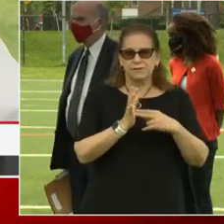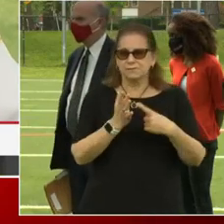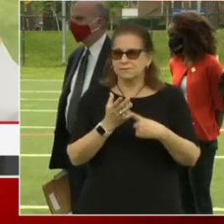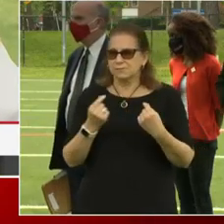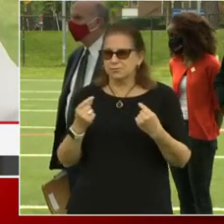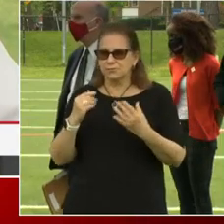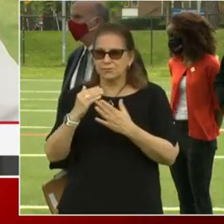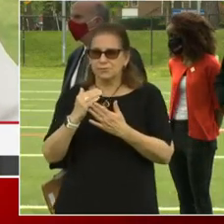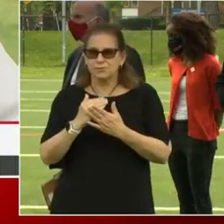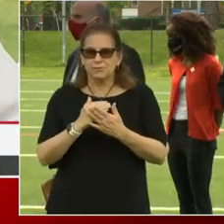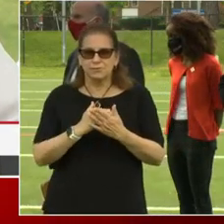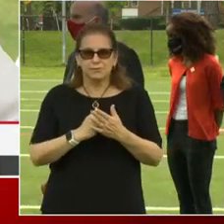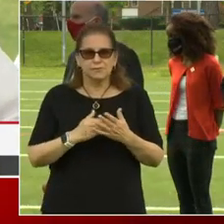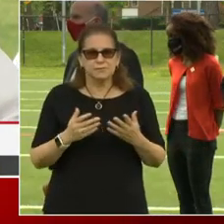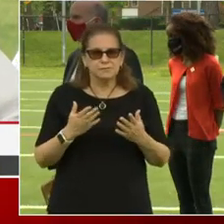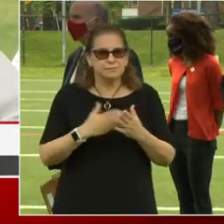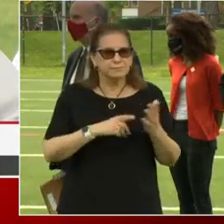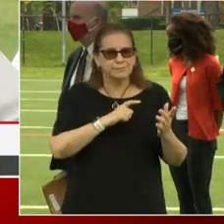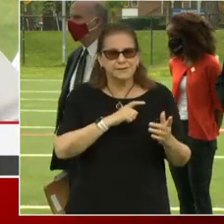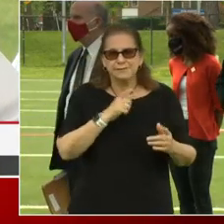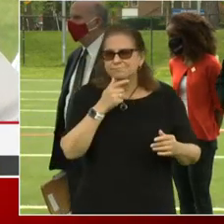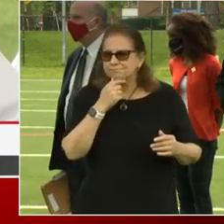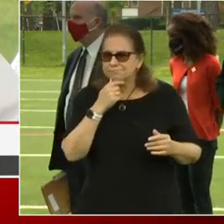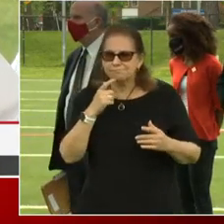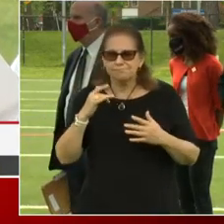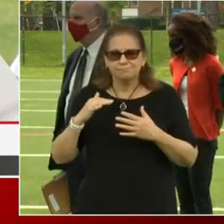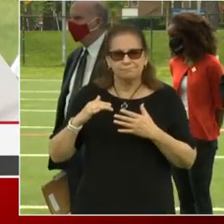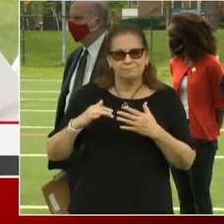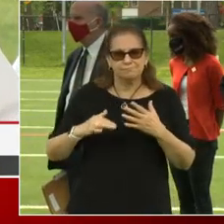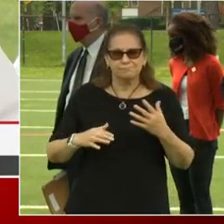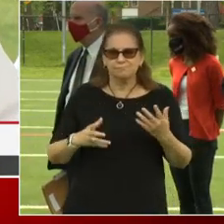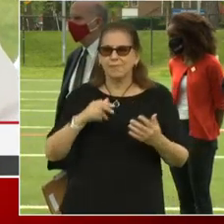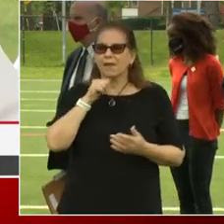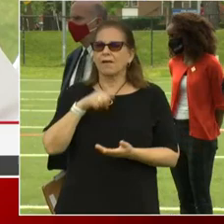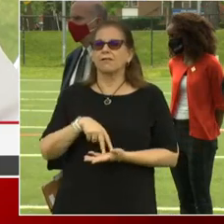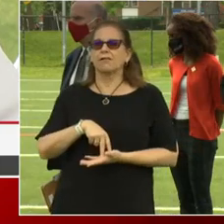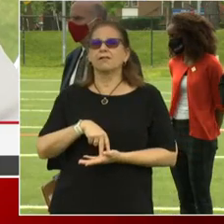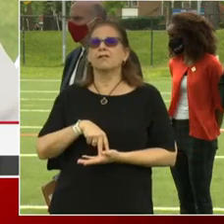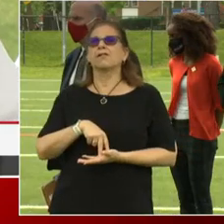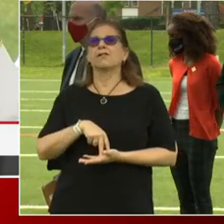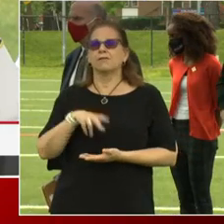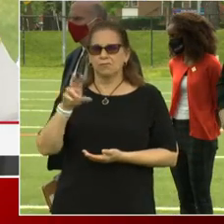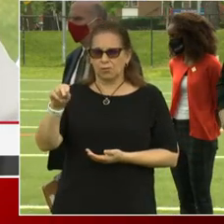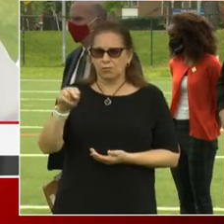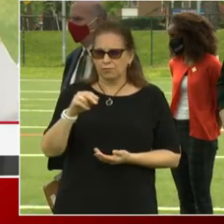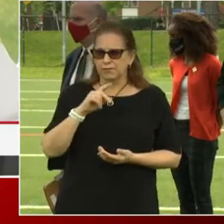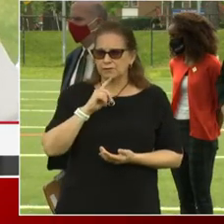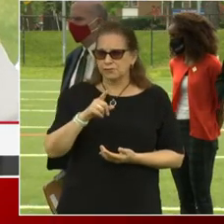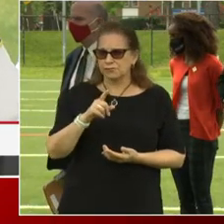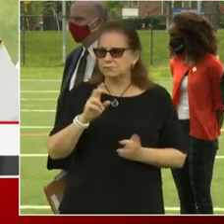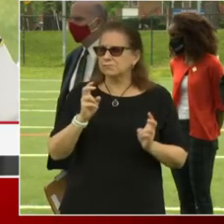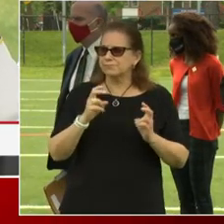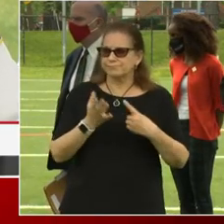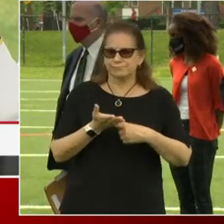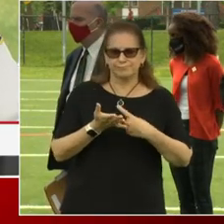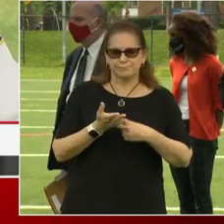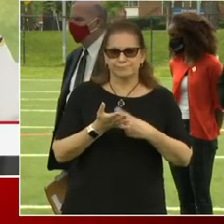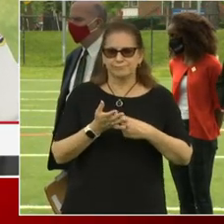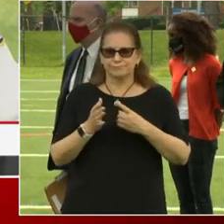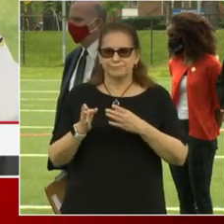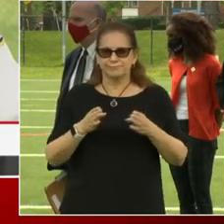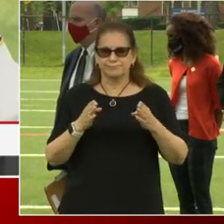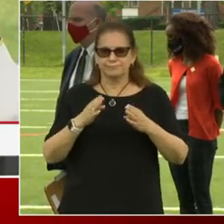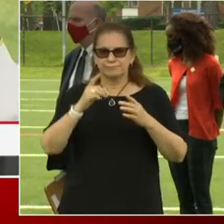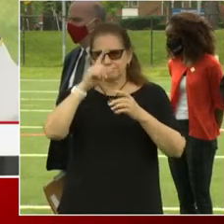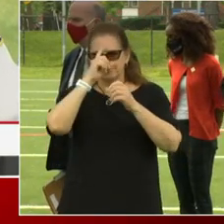There was some, I don't know if won't necessarily say it was conversation, but there was some talking that was happening amongst the officers, and they